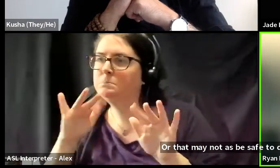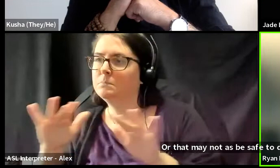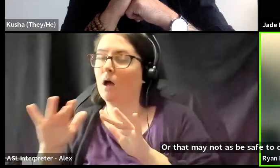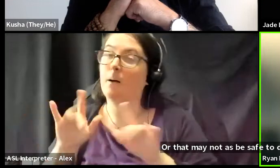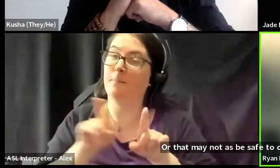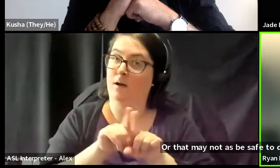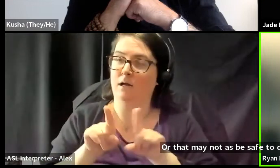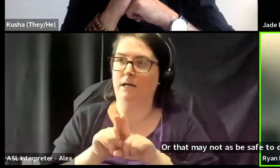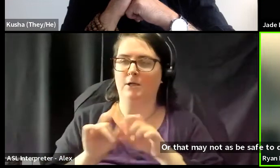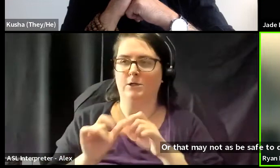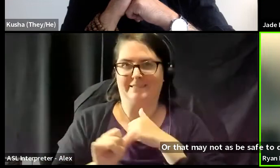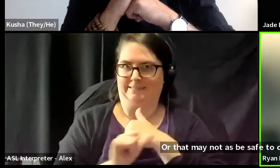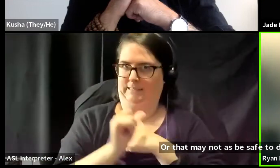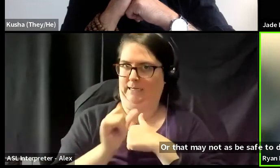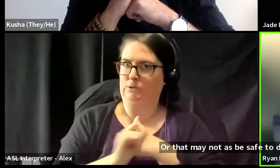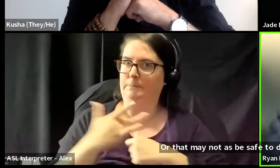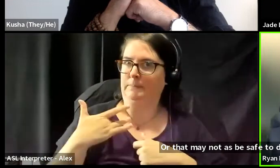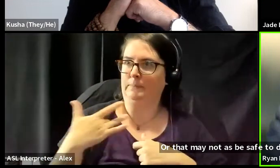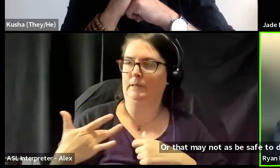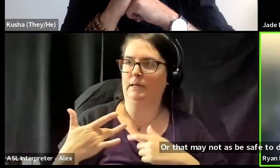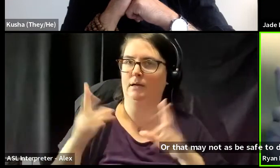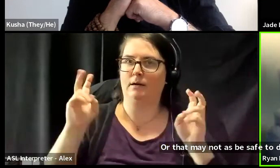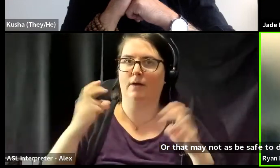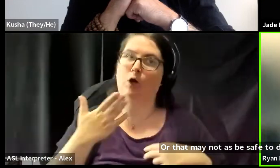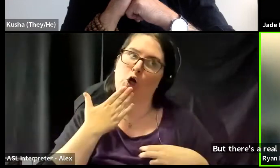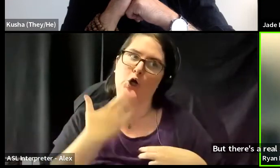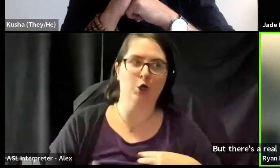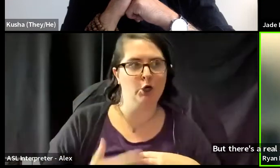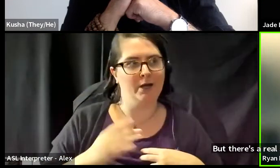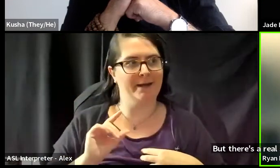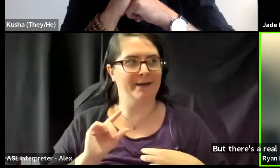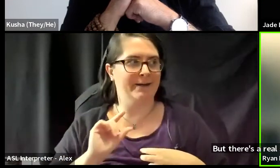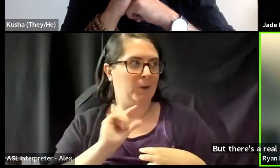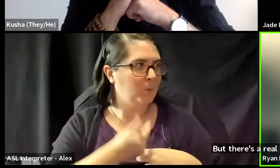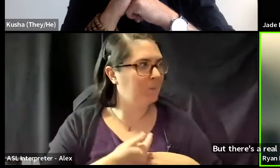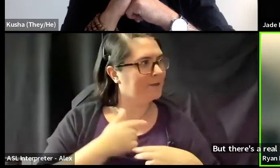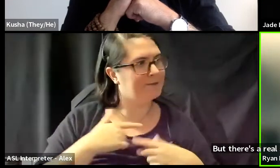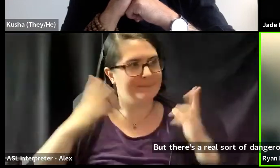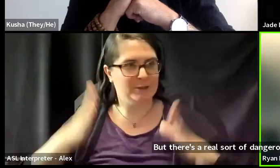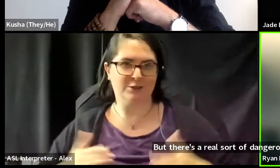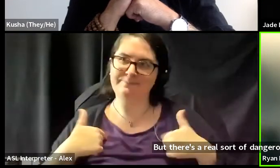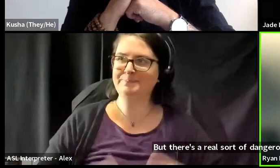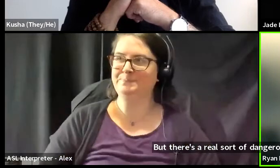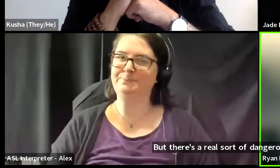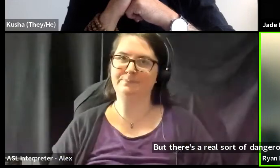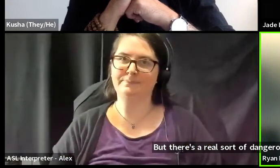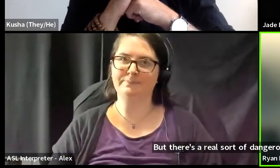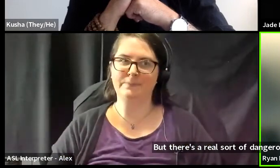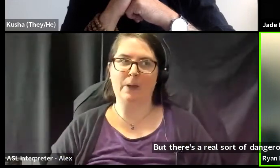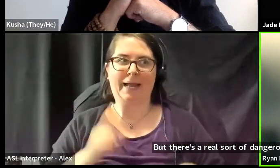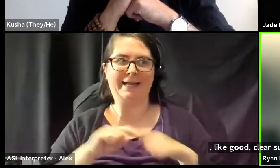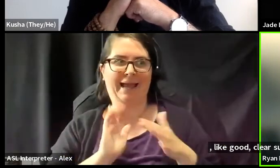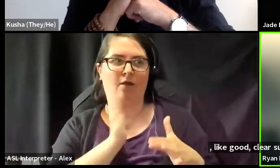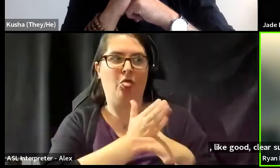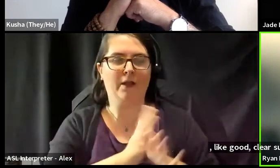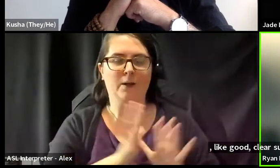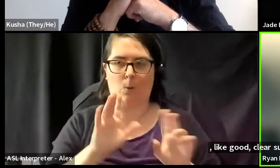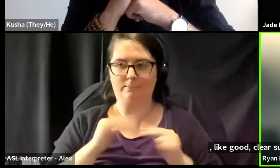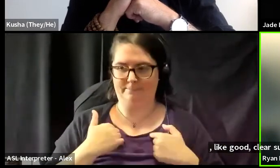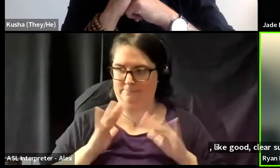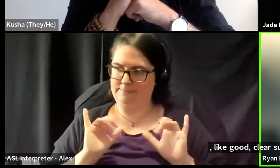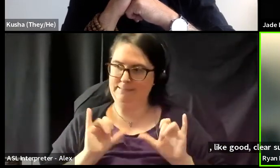dangerous tendency to be this like good queer subject in Toronto, I think, right? If not to like ruffle anyone's feathers, you know,